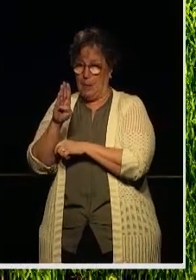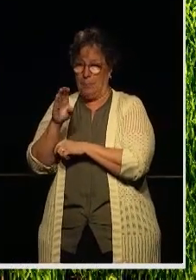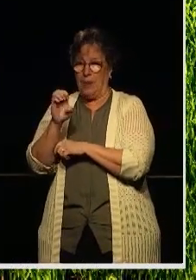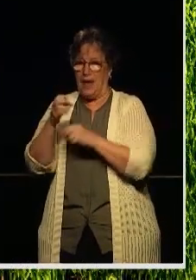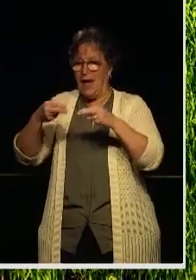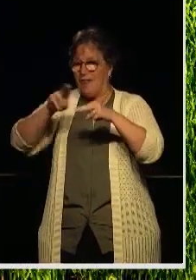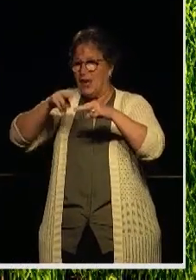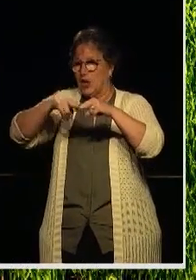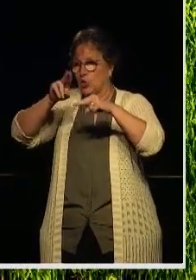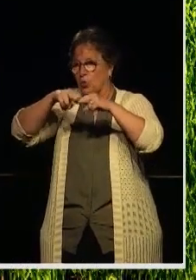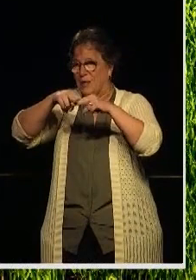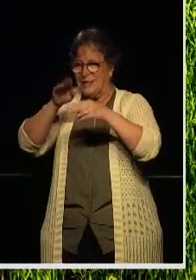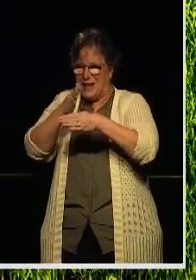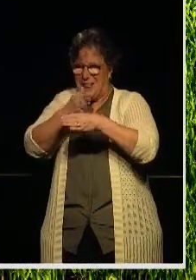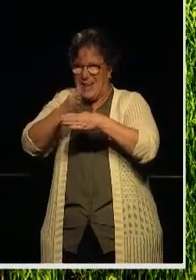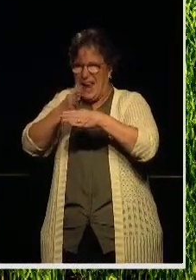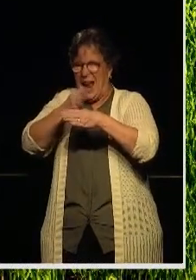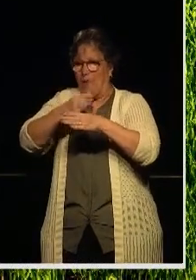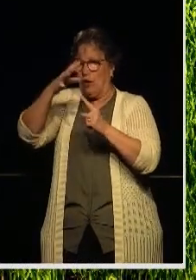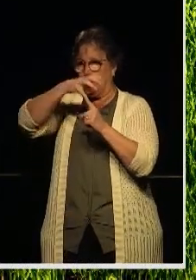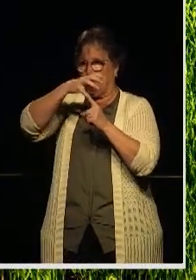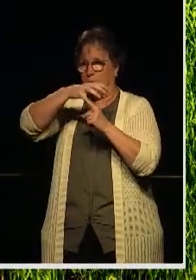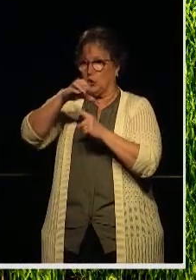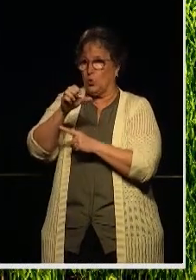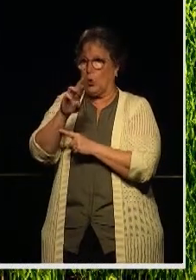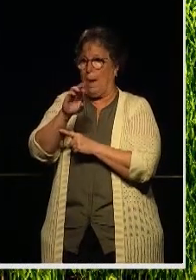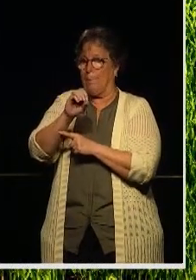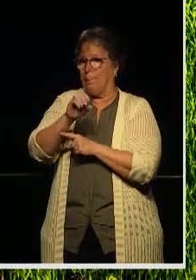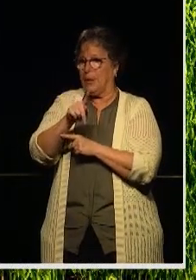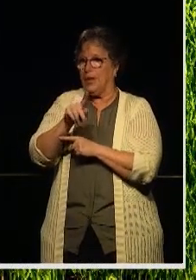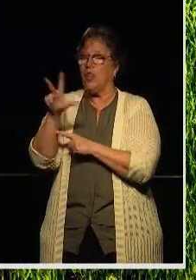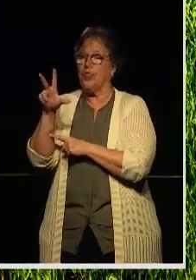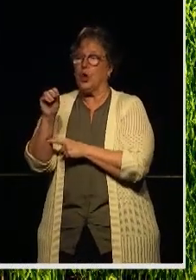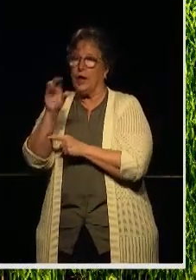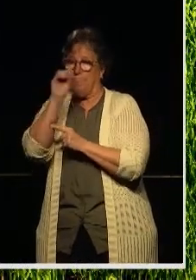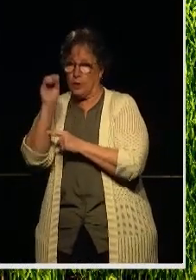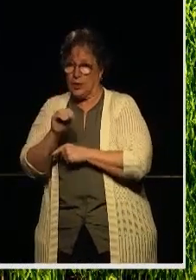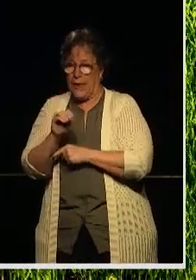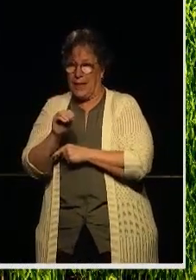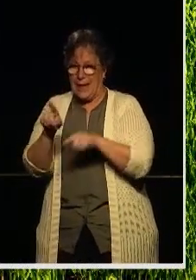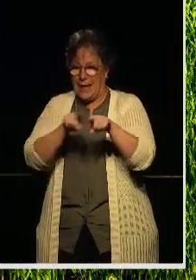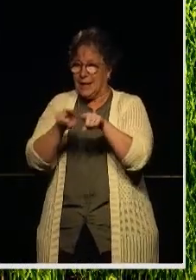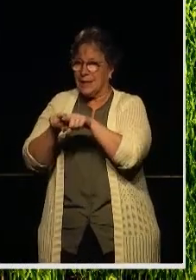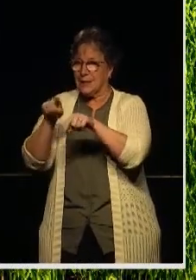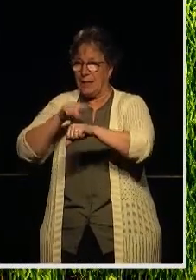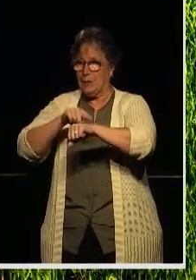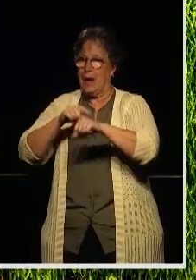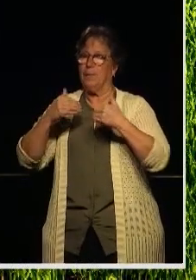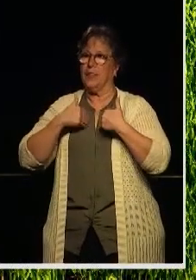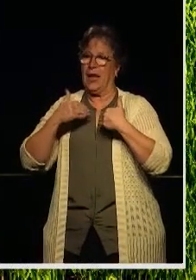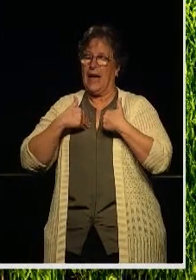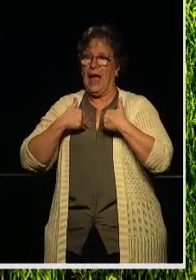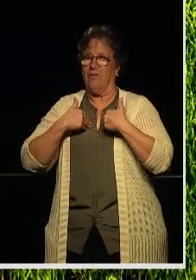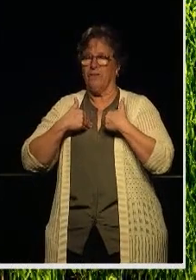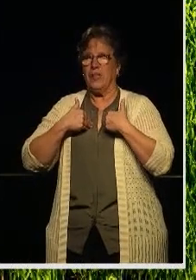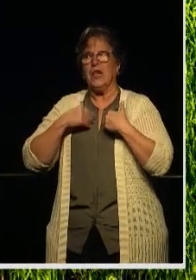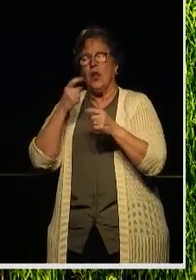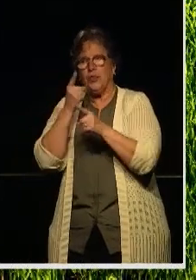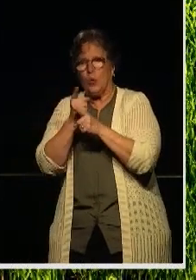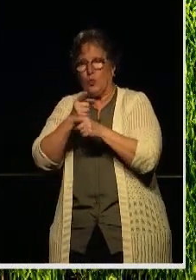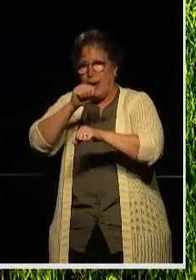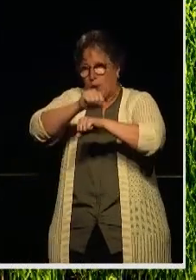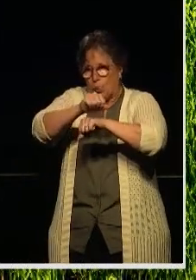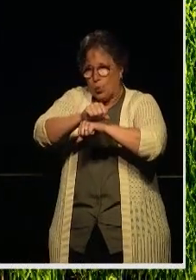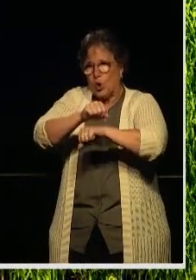average harvest weight of their mushroom crop by 30%, while simultaneously halving the amount of labor required to fruit